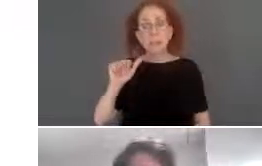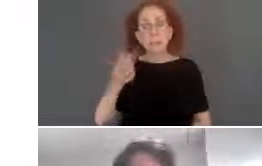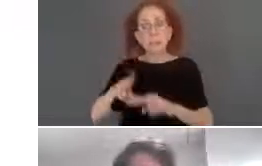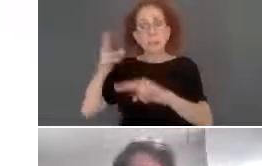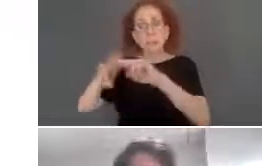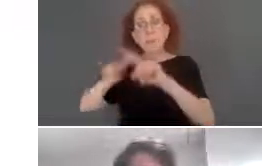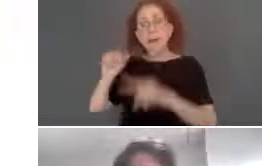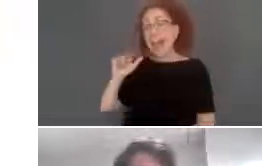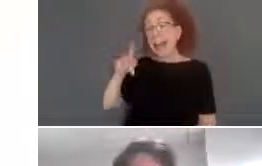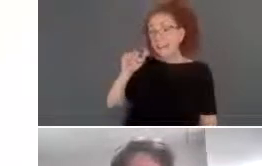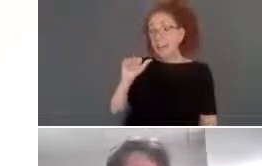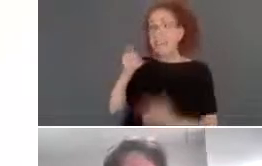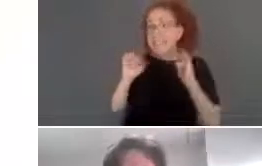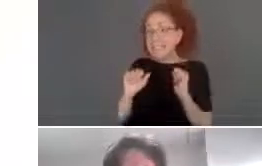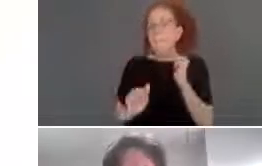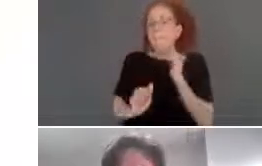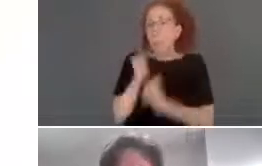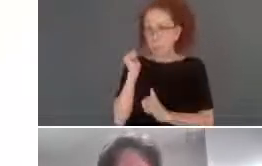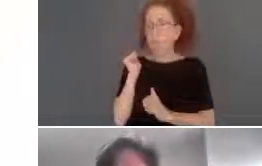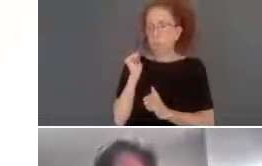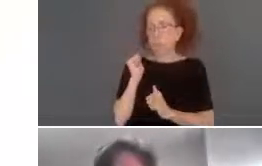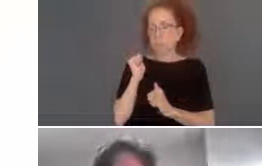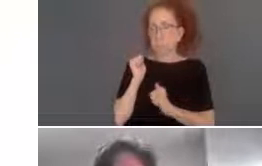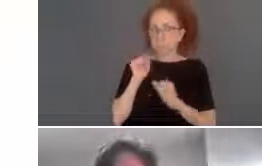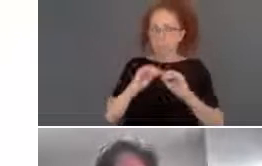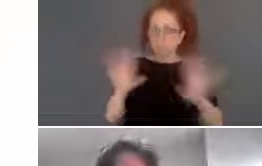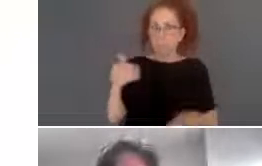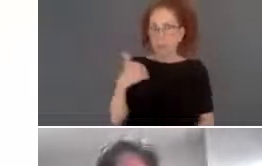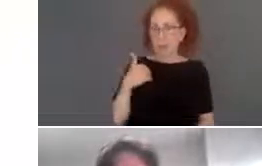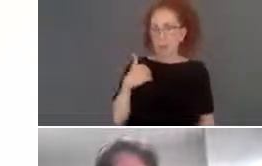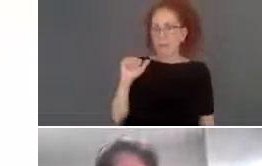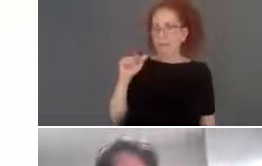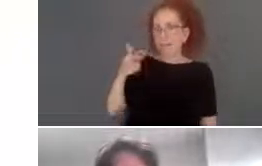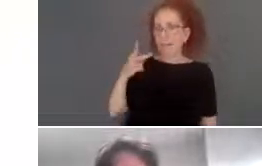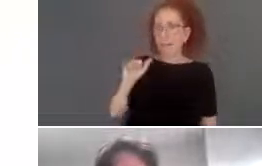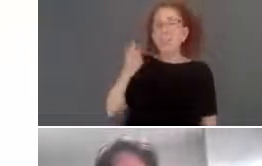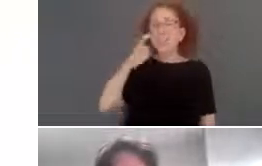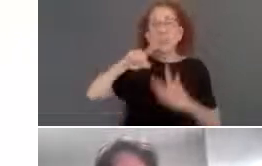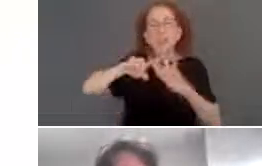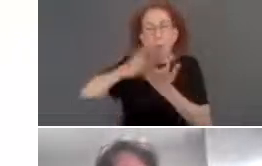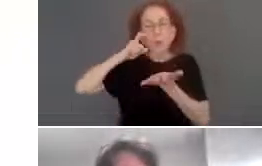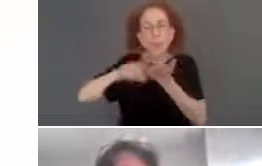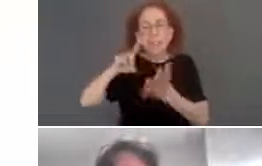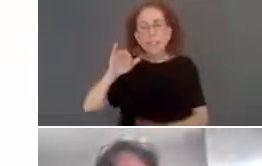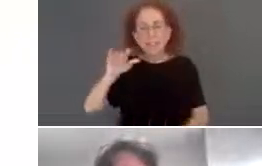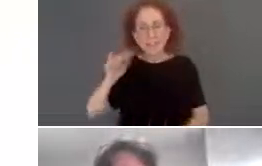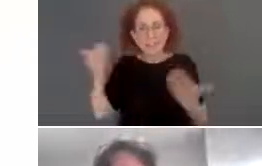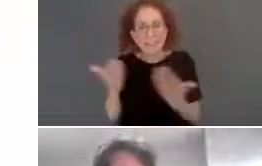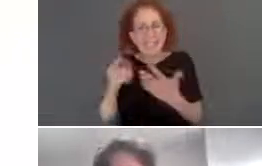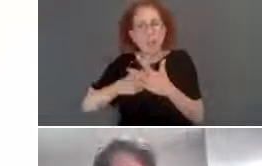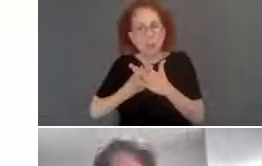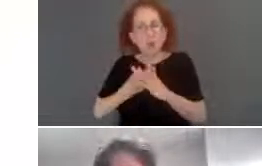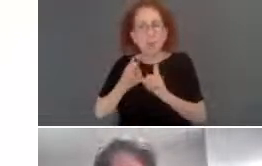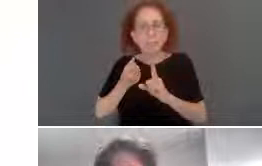very much the most prevalent variant. We're just starting to see Delta really come up here, and it's a much